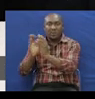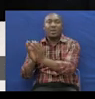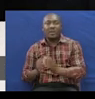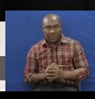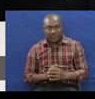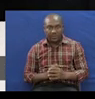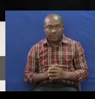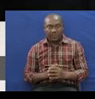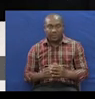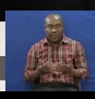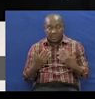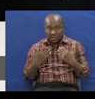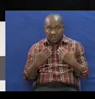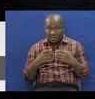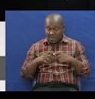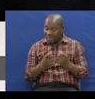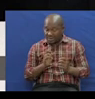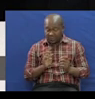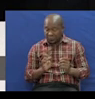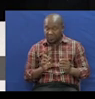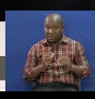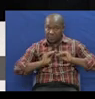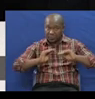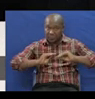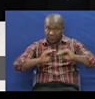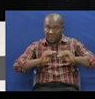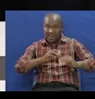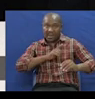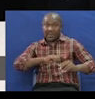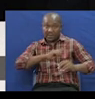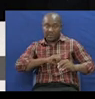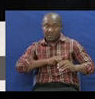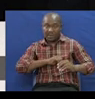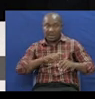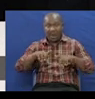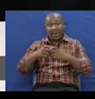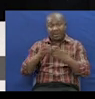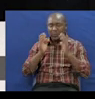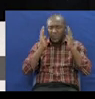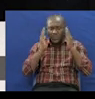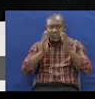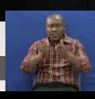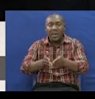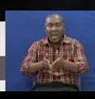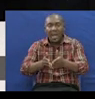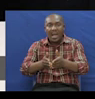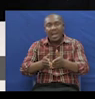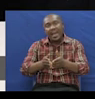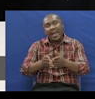the characteristics of the planets, but to go about the details of the